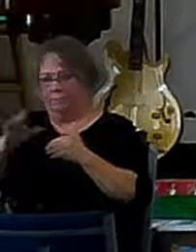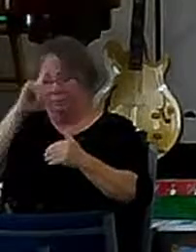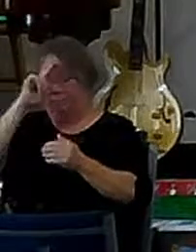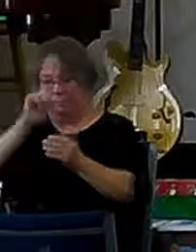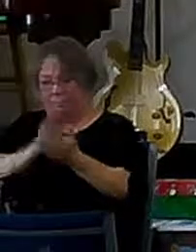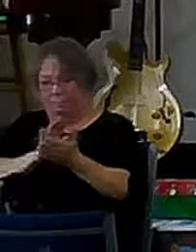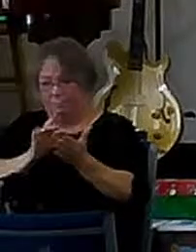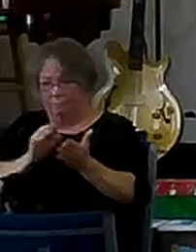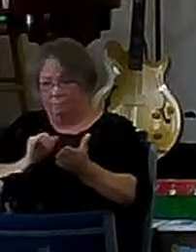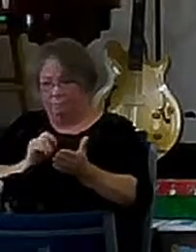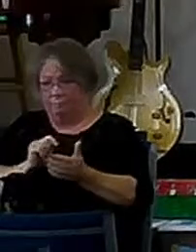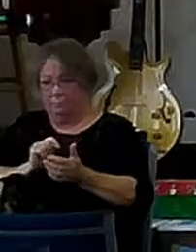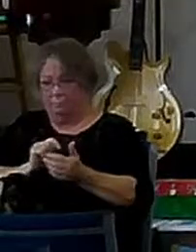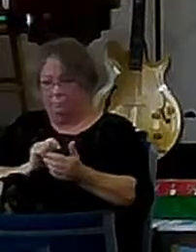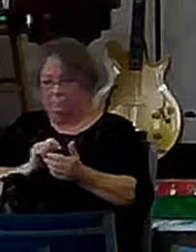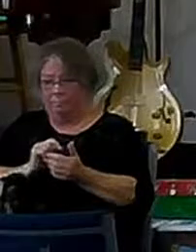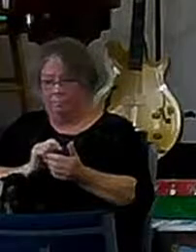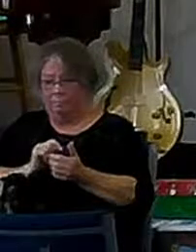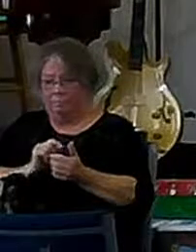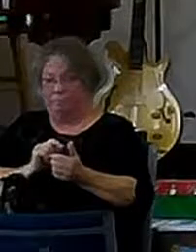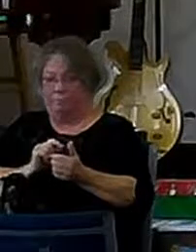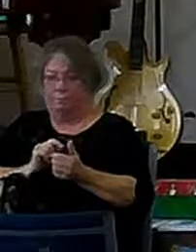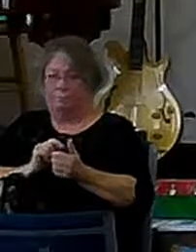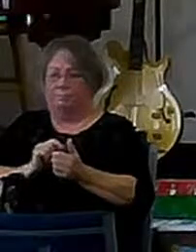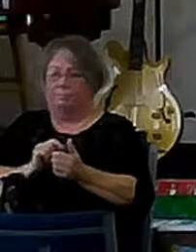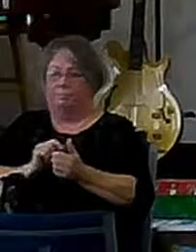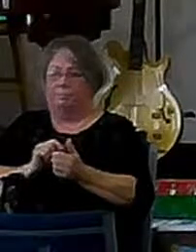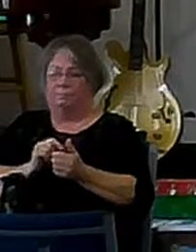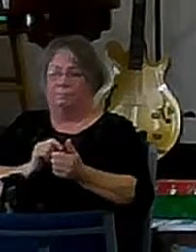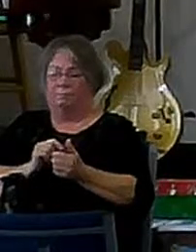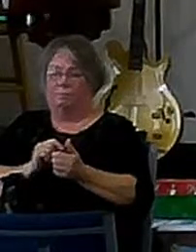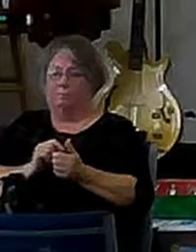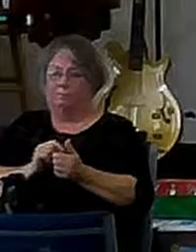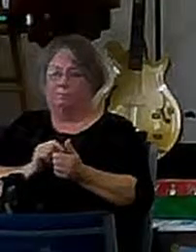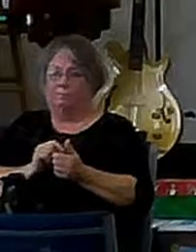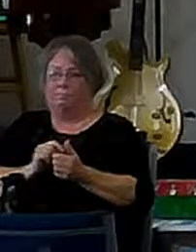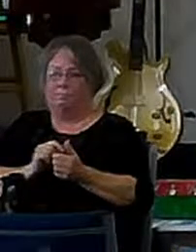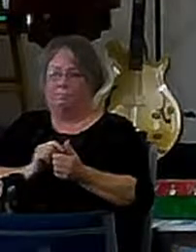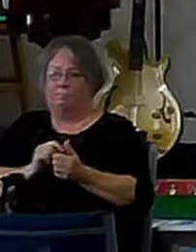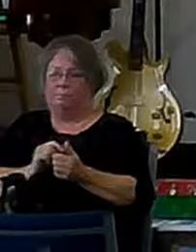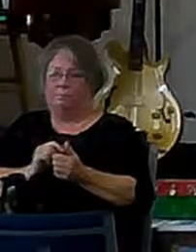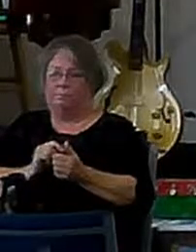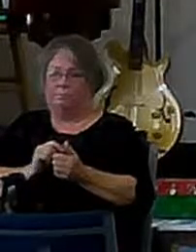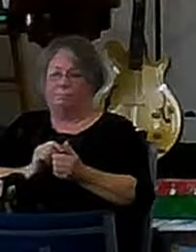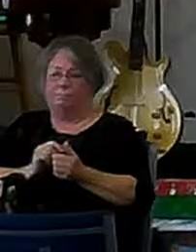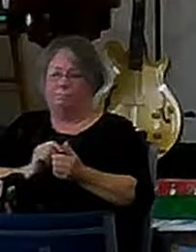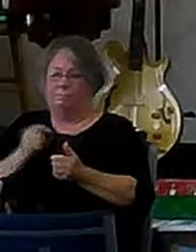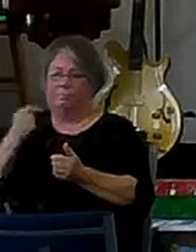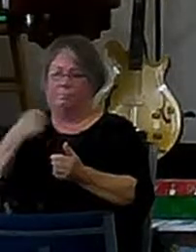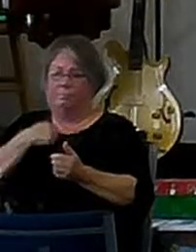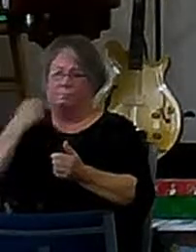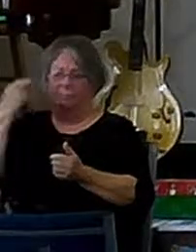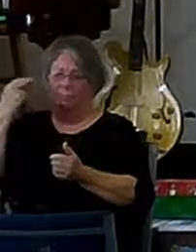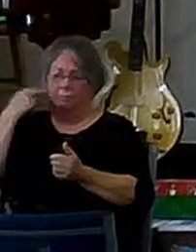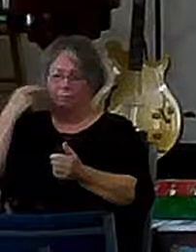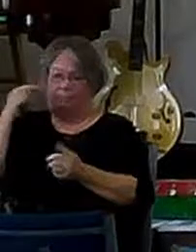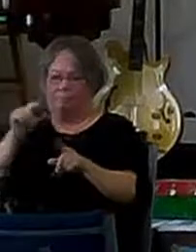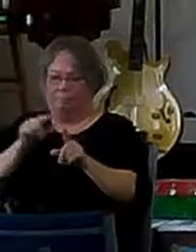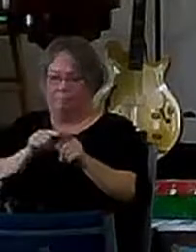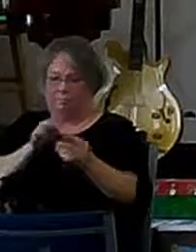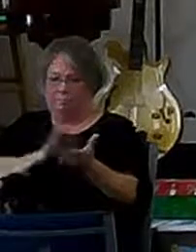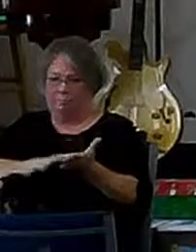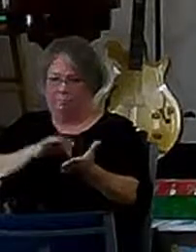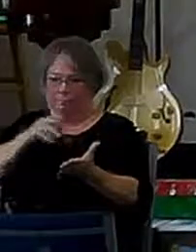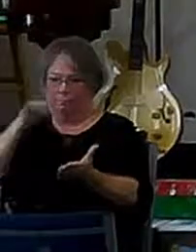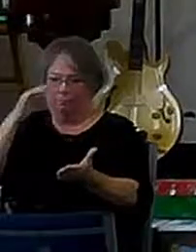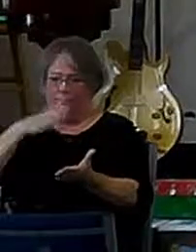They are Israelites to whom belong the adoption. And he says the glory. When I hear the word glory, what my mind